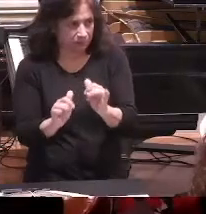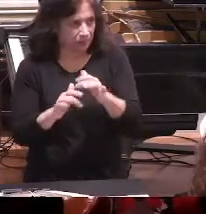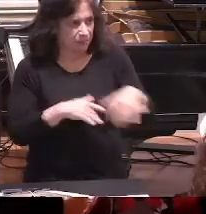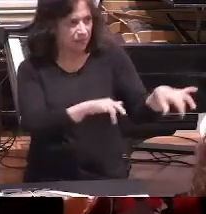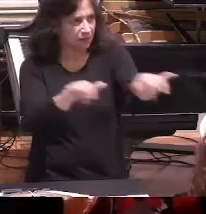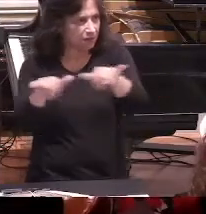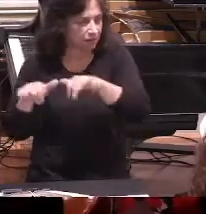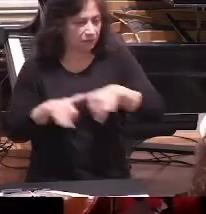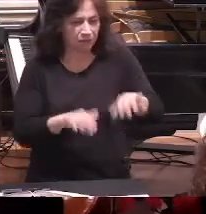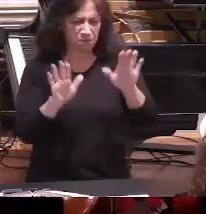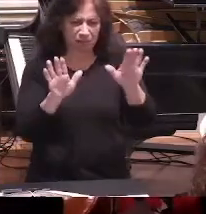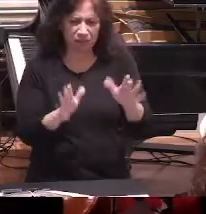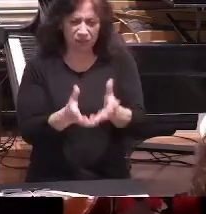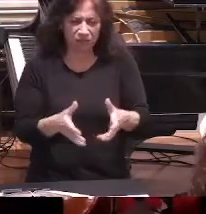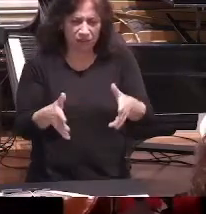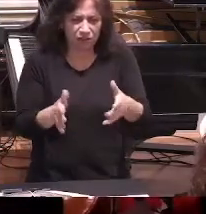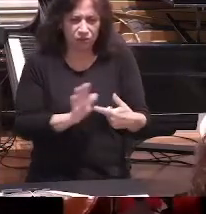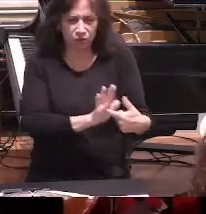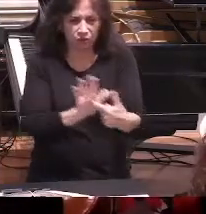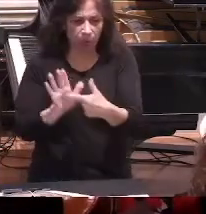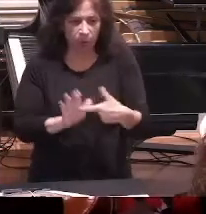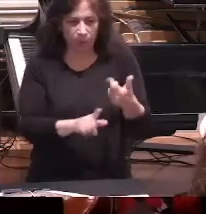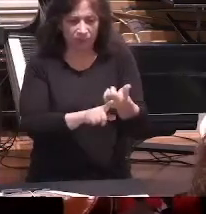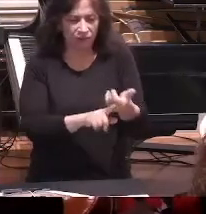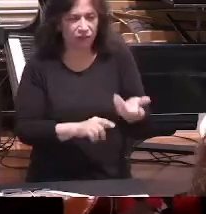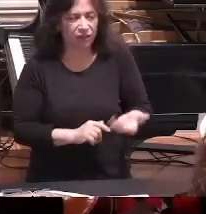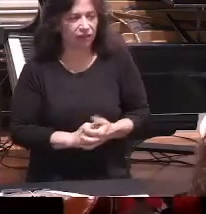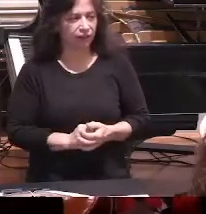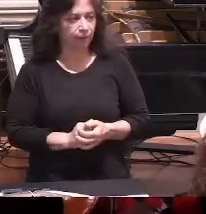magnificent vessel in which to reveal himself.